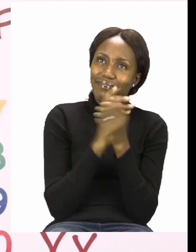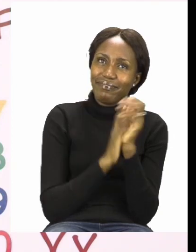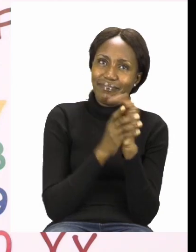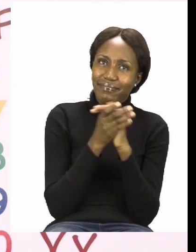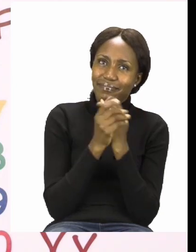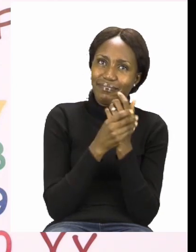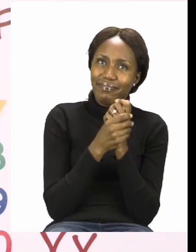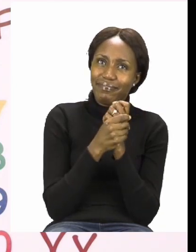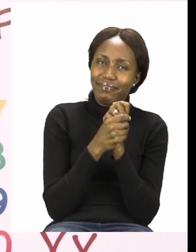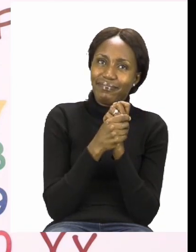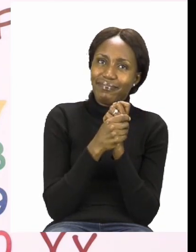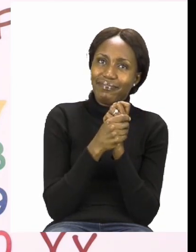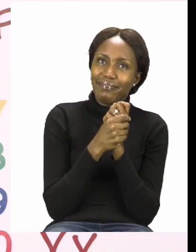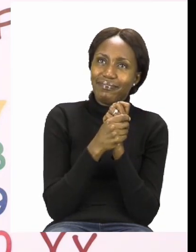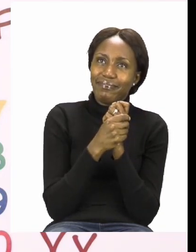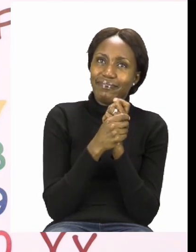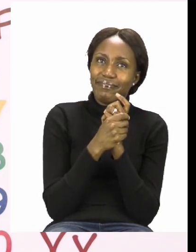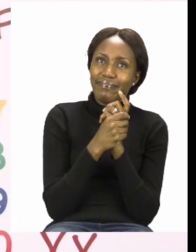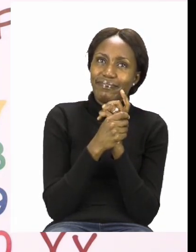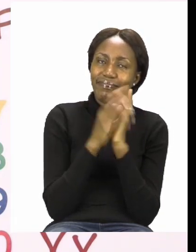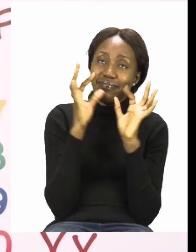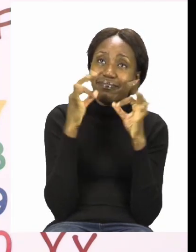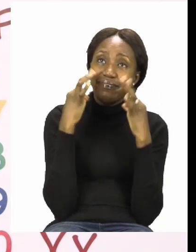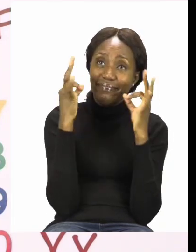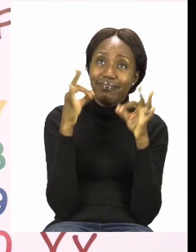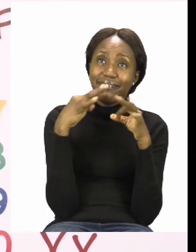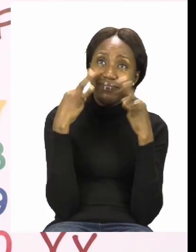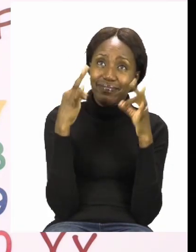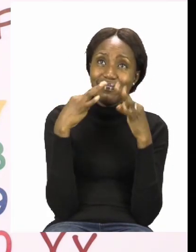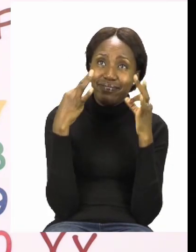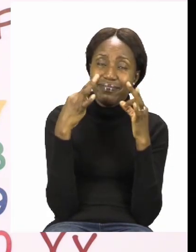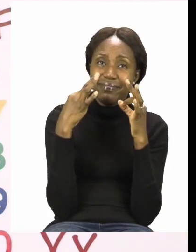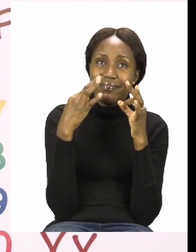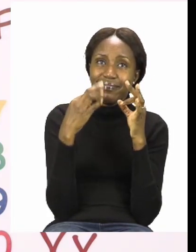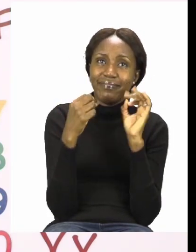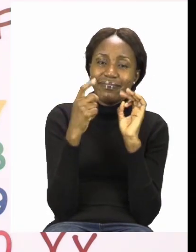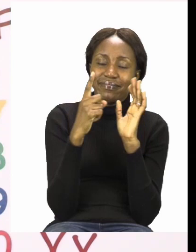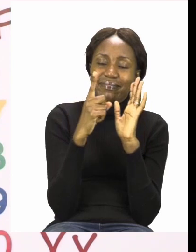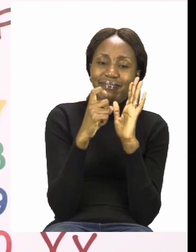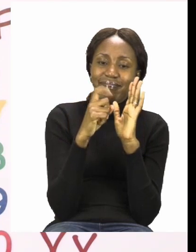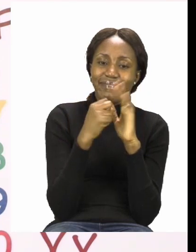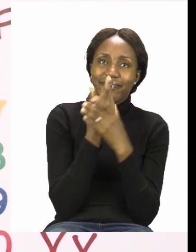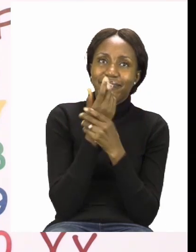So let us take our sanitizer and sing our special sanitizing song.